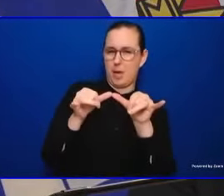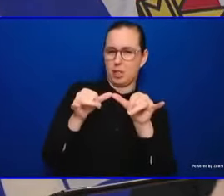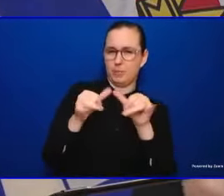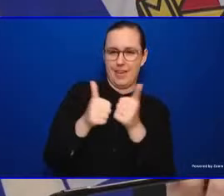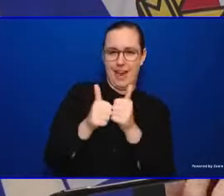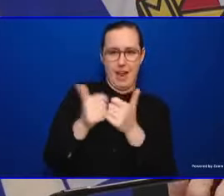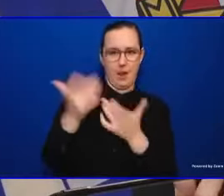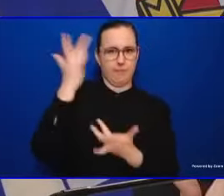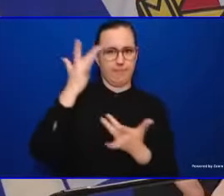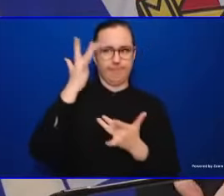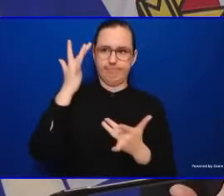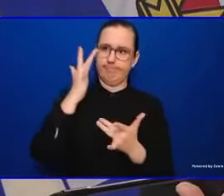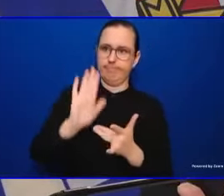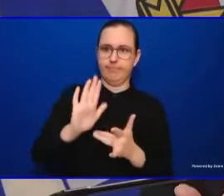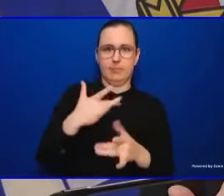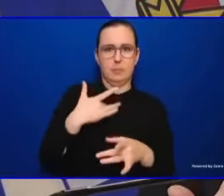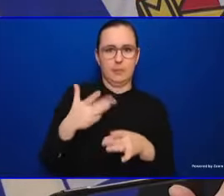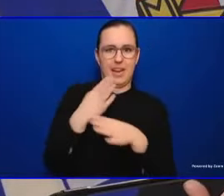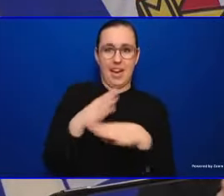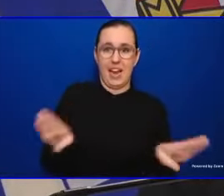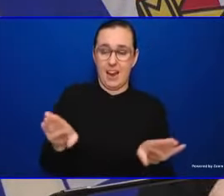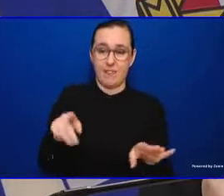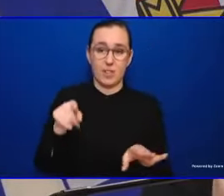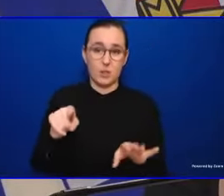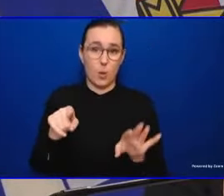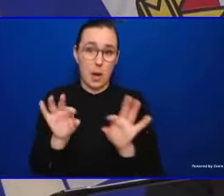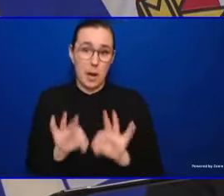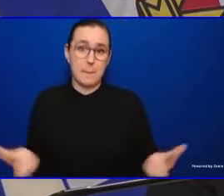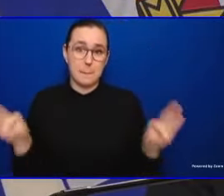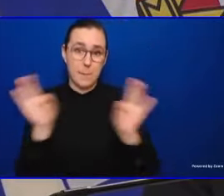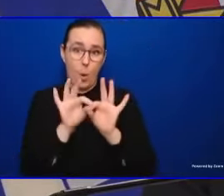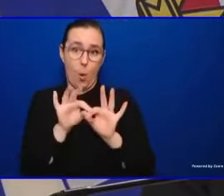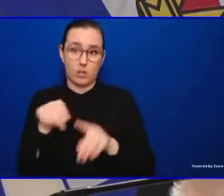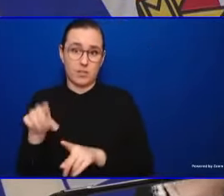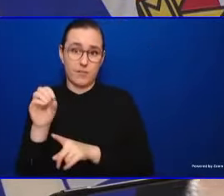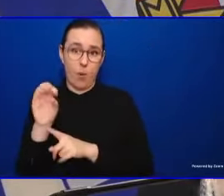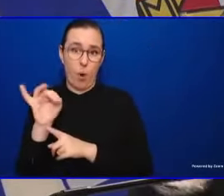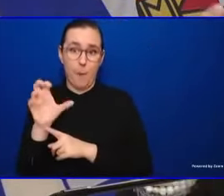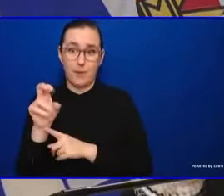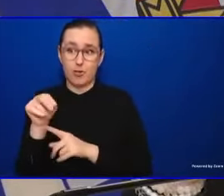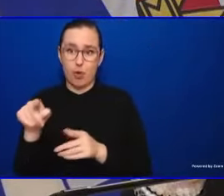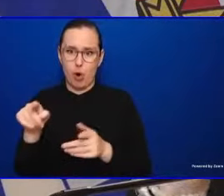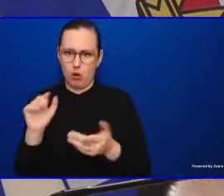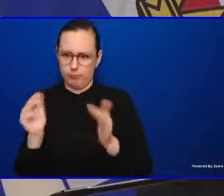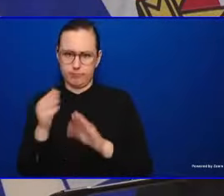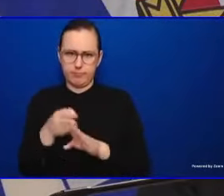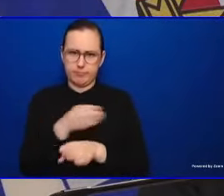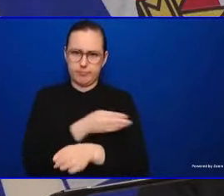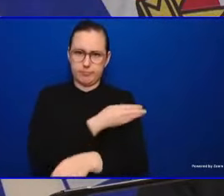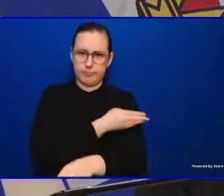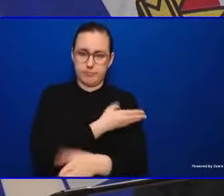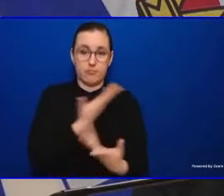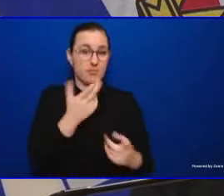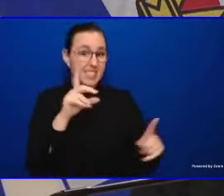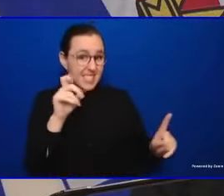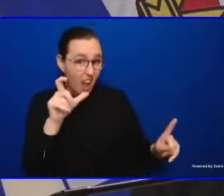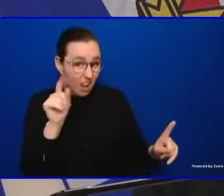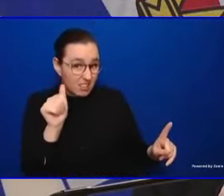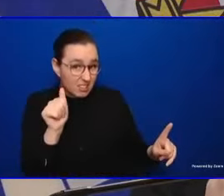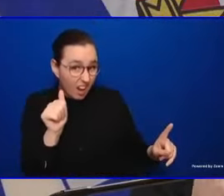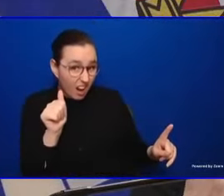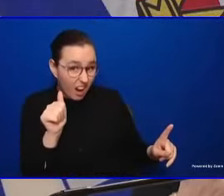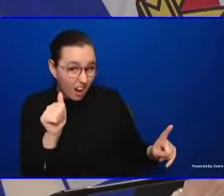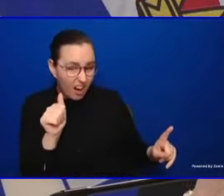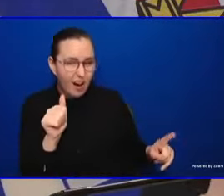for Omicron compared to Delta, for example. But that requires linkage of information from the